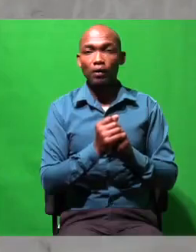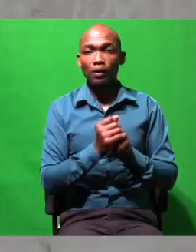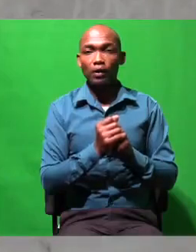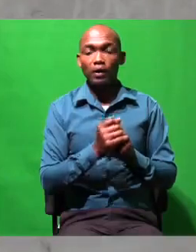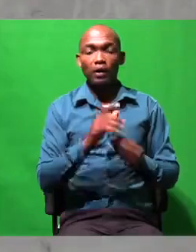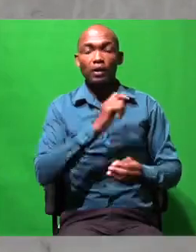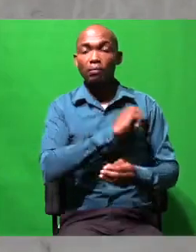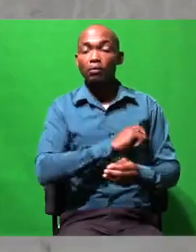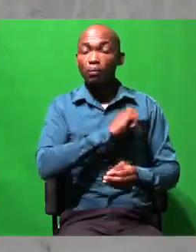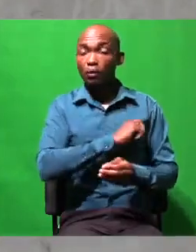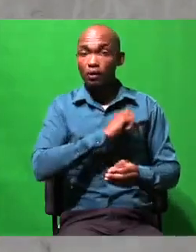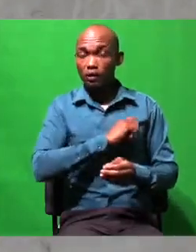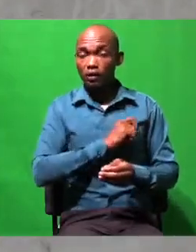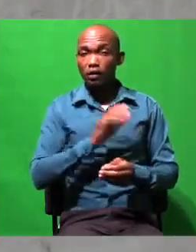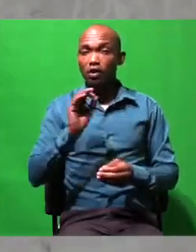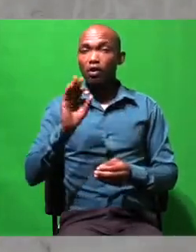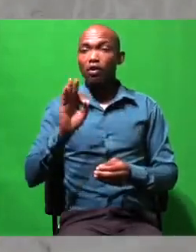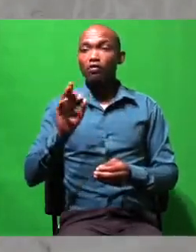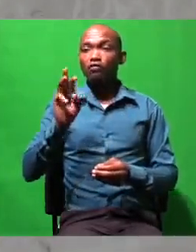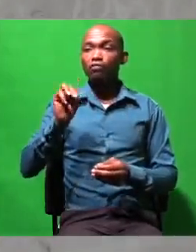of matter.